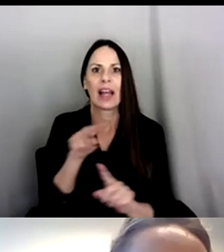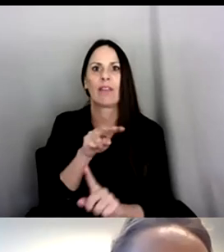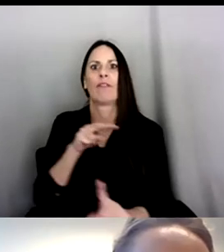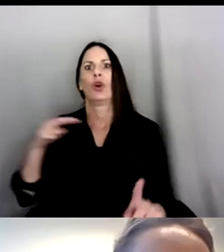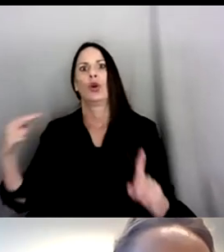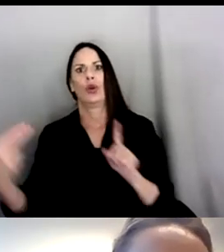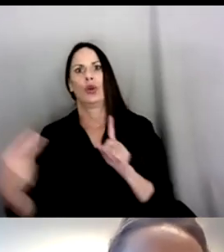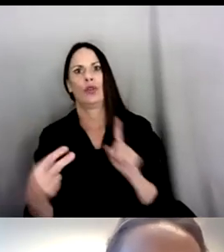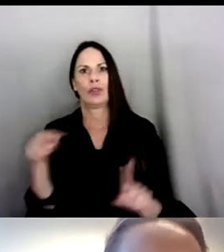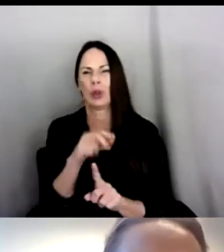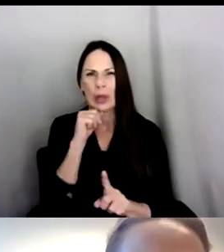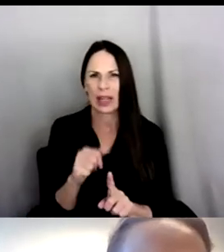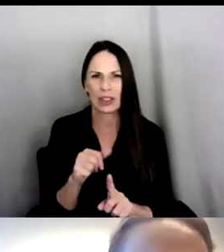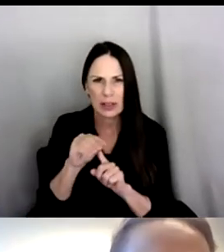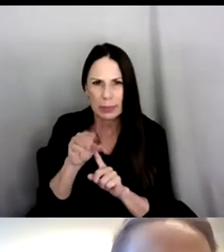so I just think if the